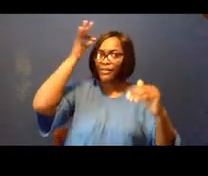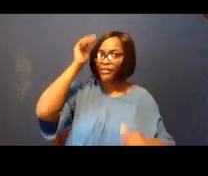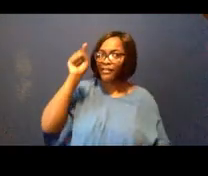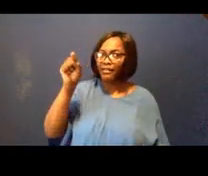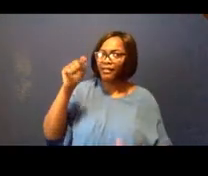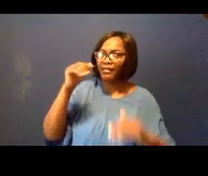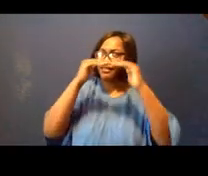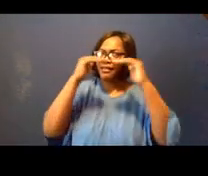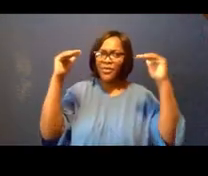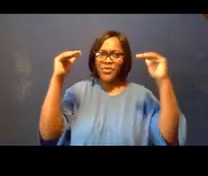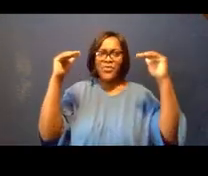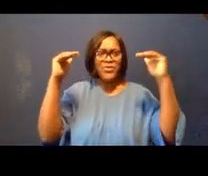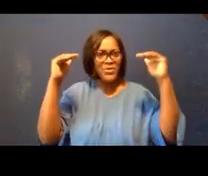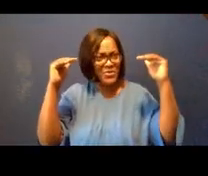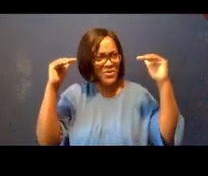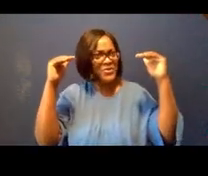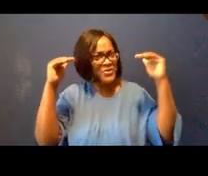that